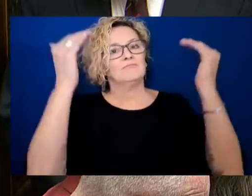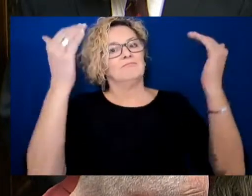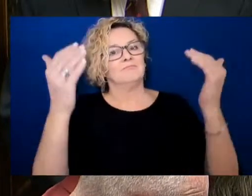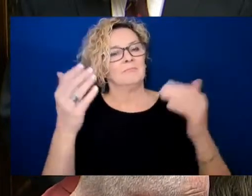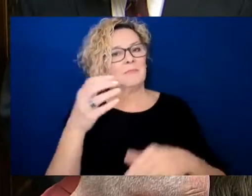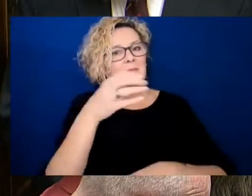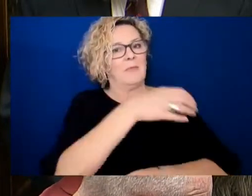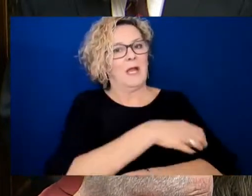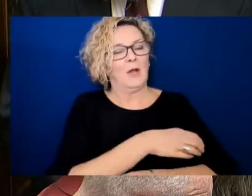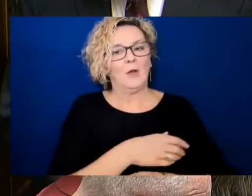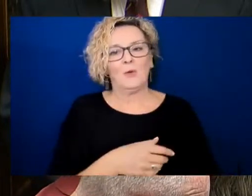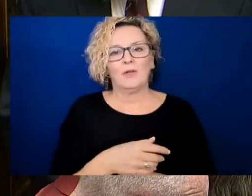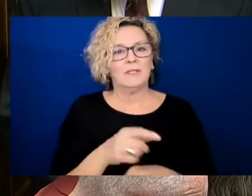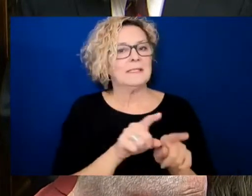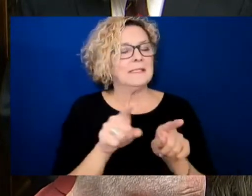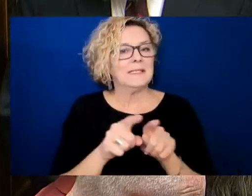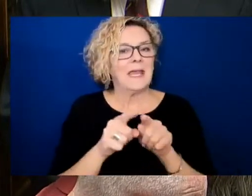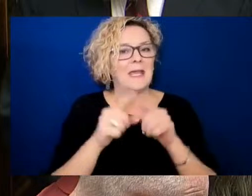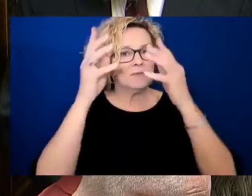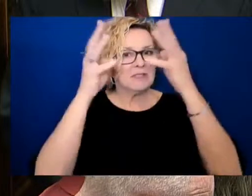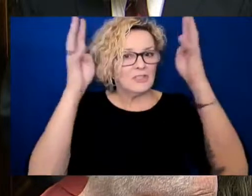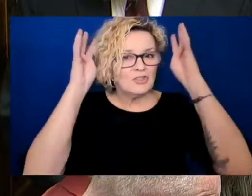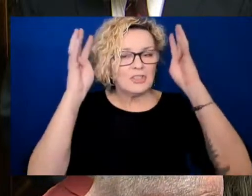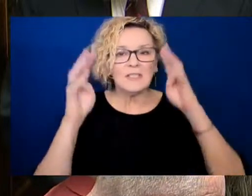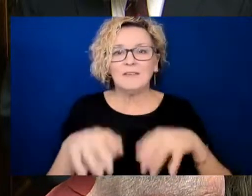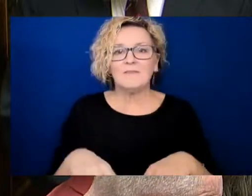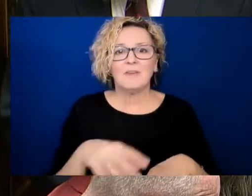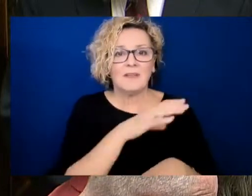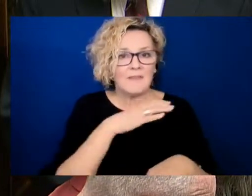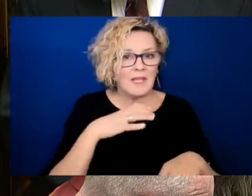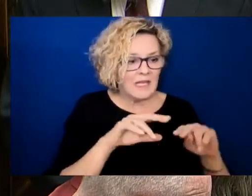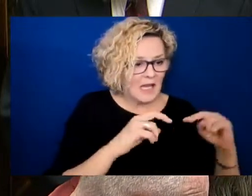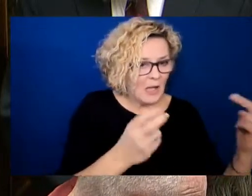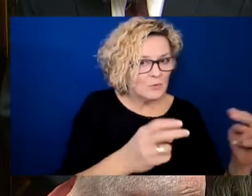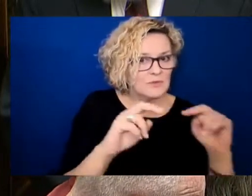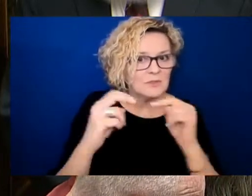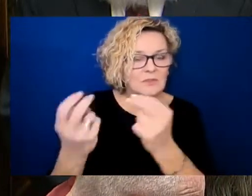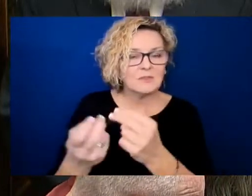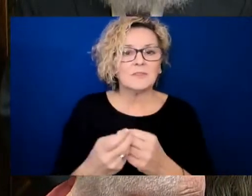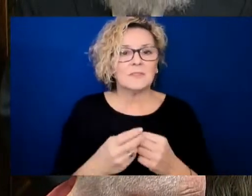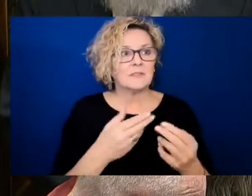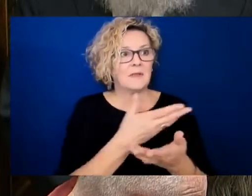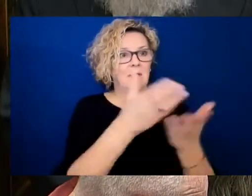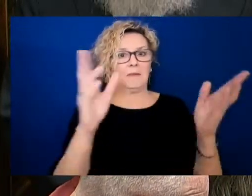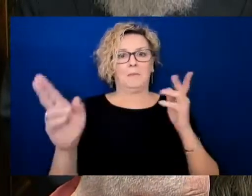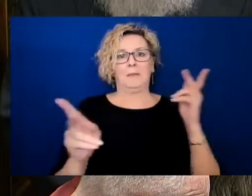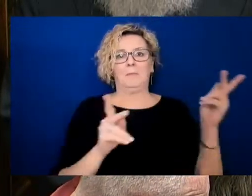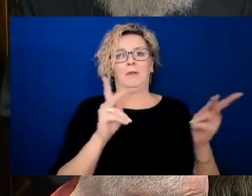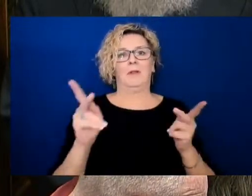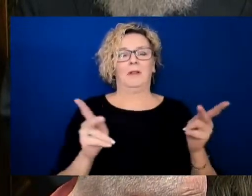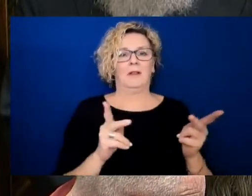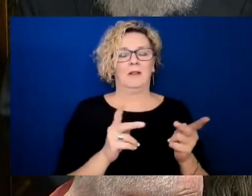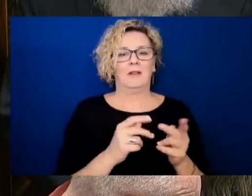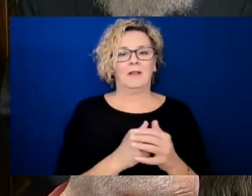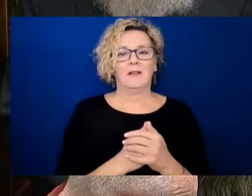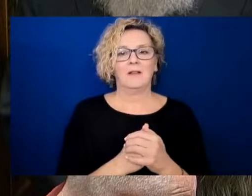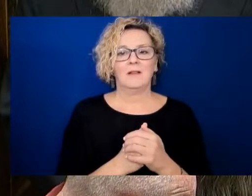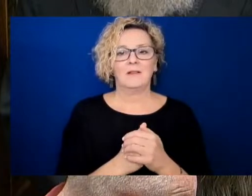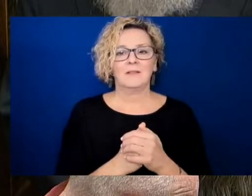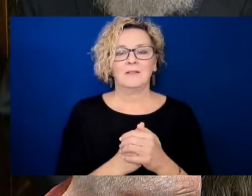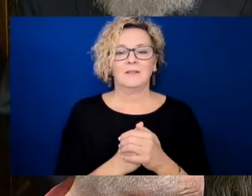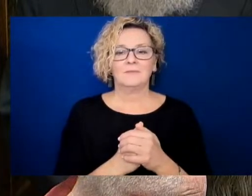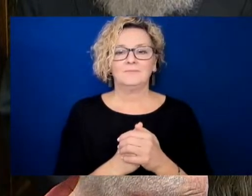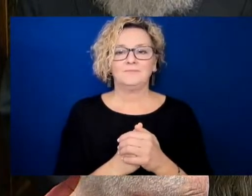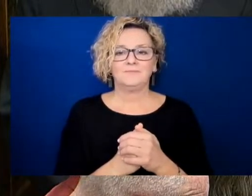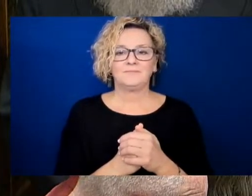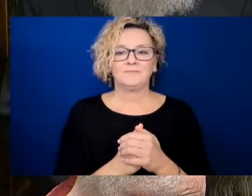the councils, the people. Nano see It's